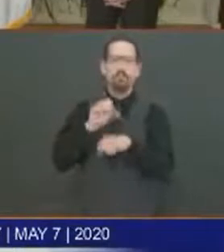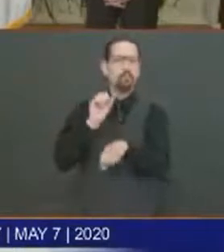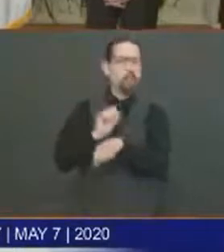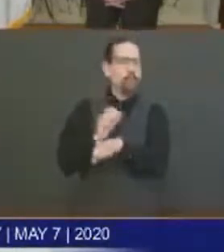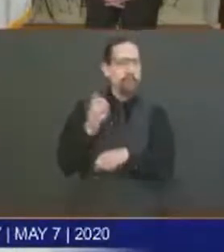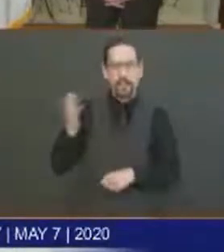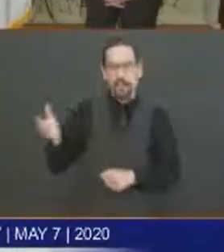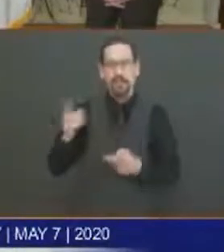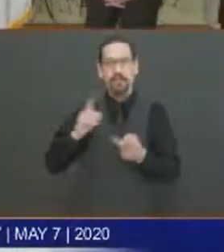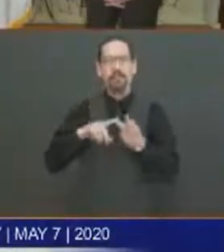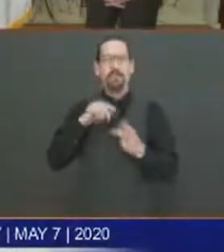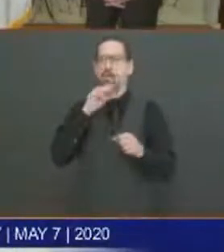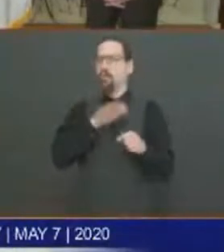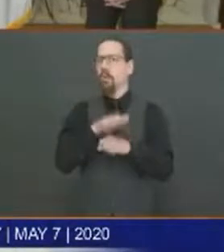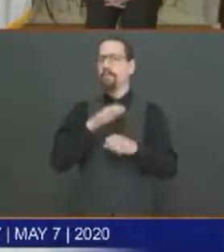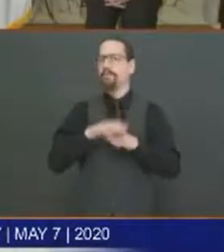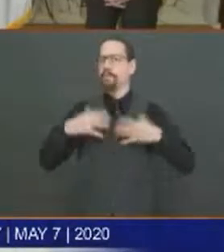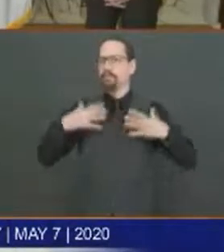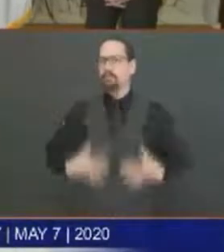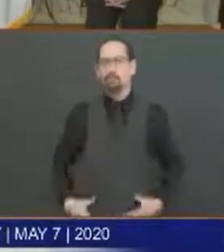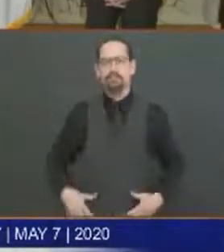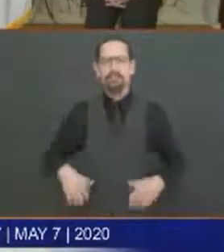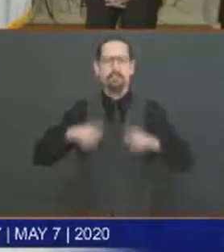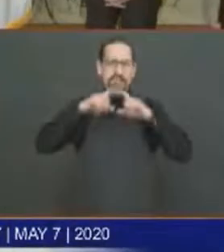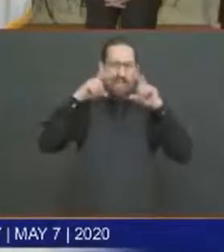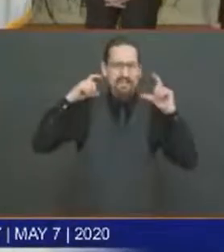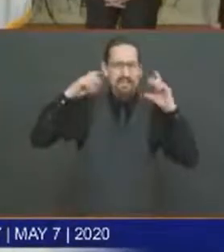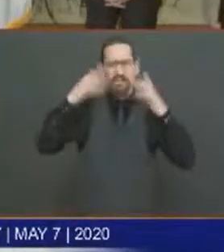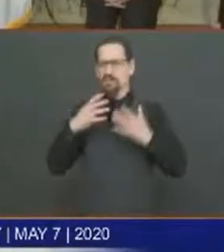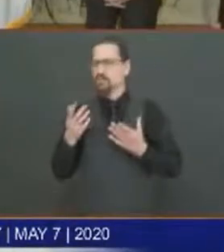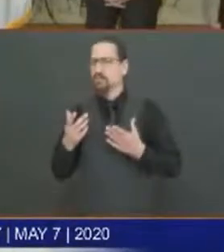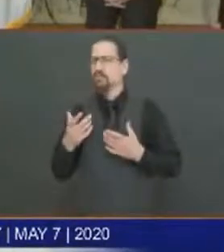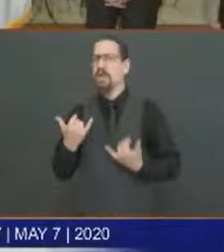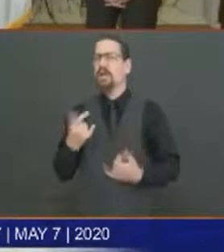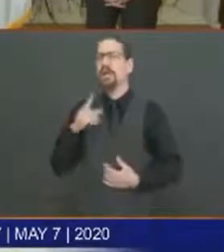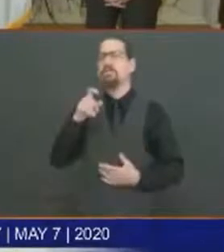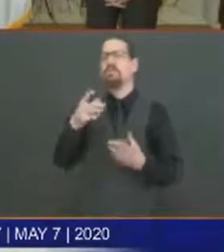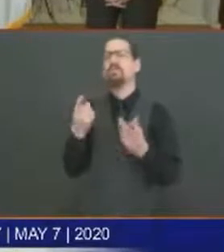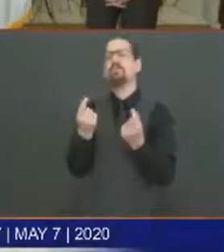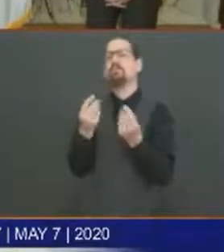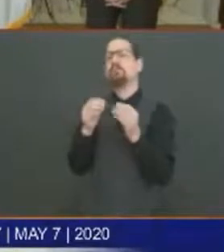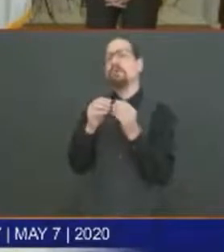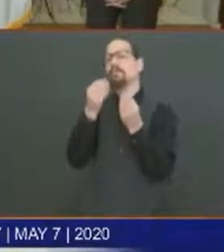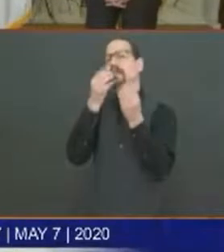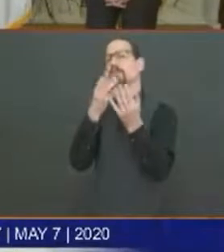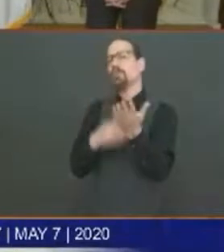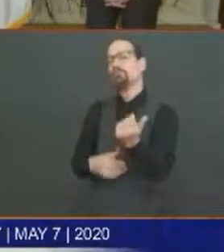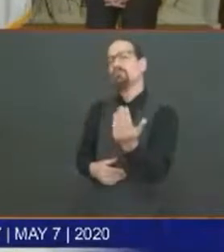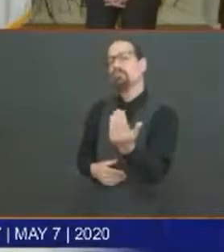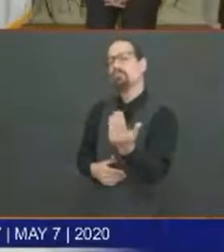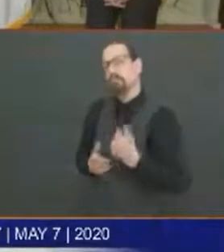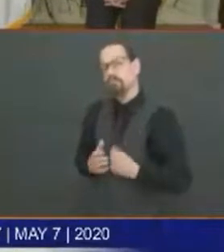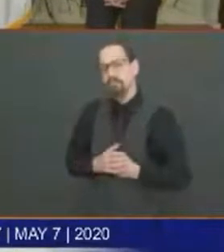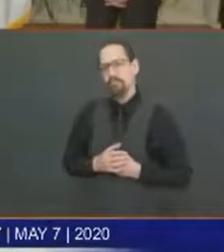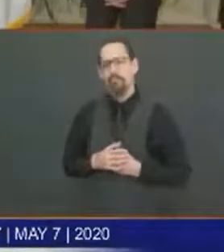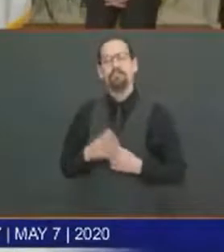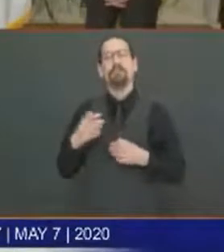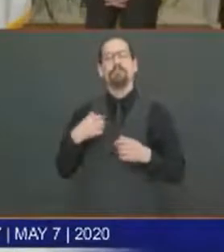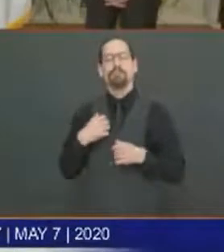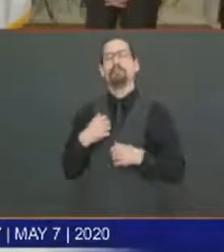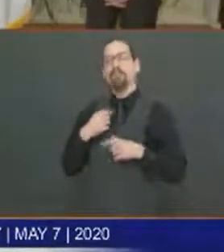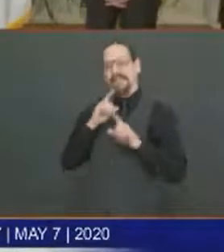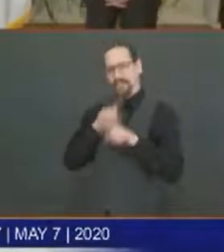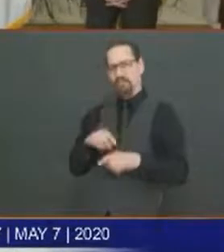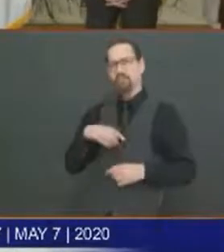right now? Yeah, it's definitely a place where we are focused in terms of making sure that the